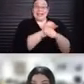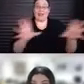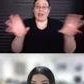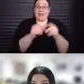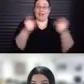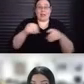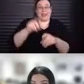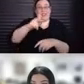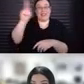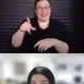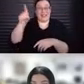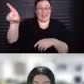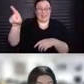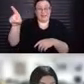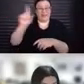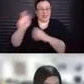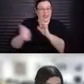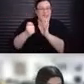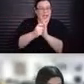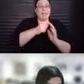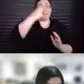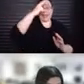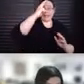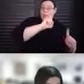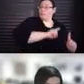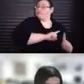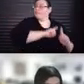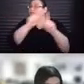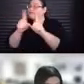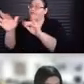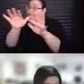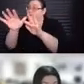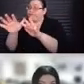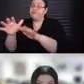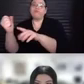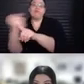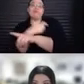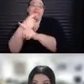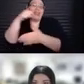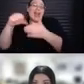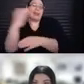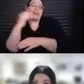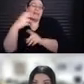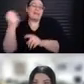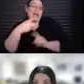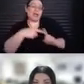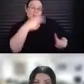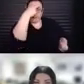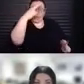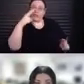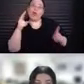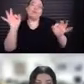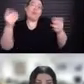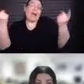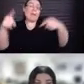Philadelphia, Mexicans were attending this and reporting back to Mexico, sending letters saying, hey, this happened today. This is what we should do.